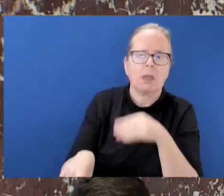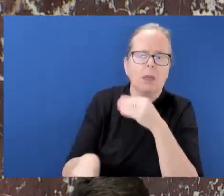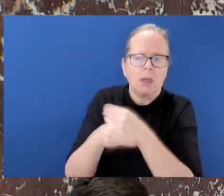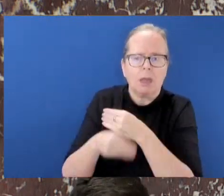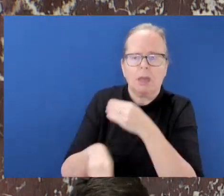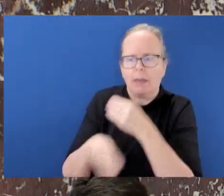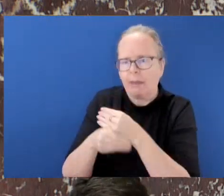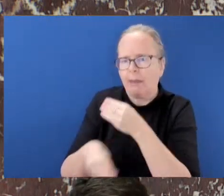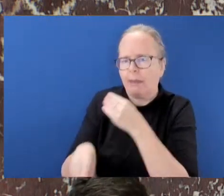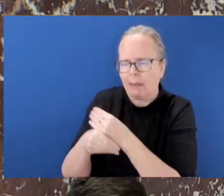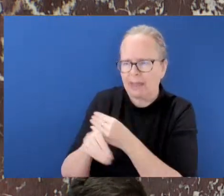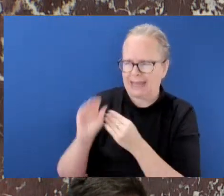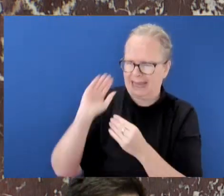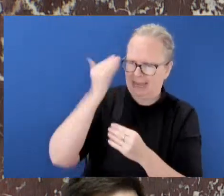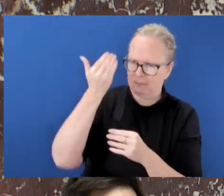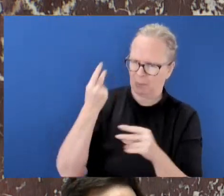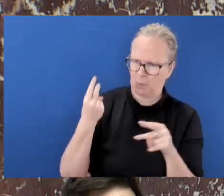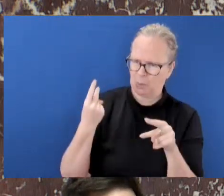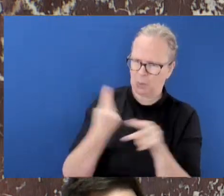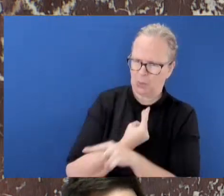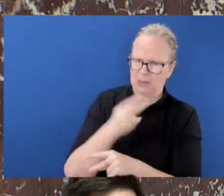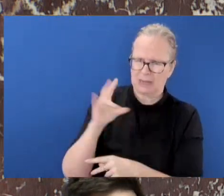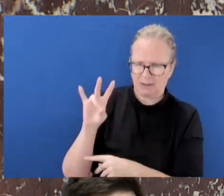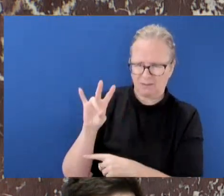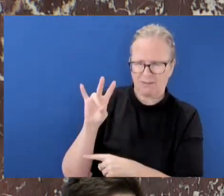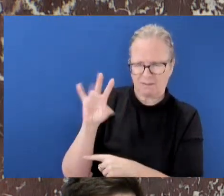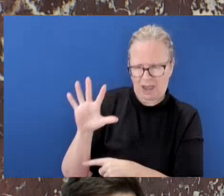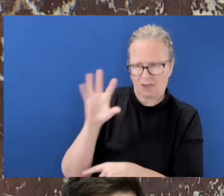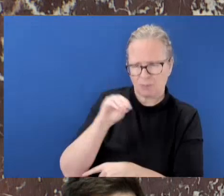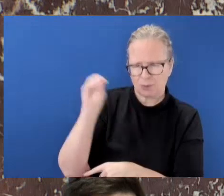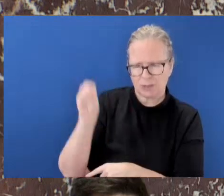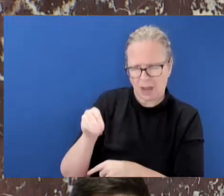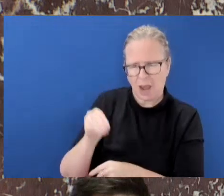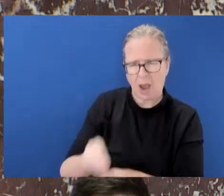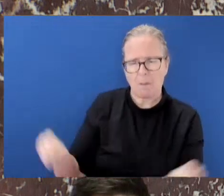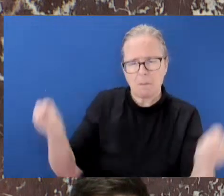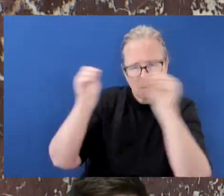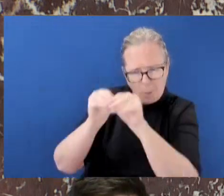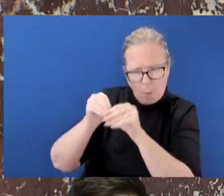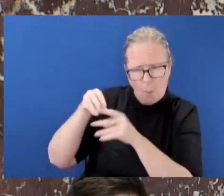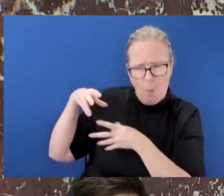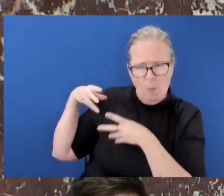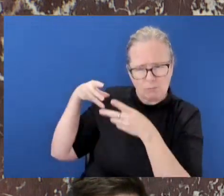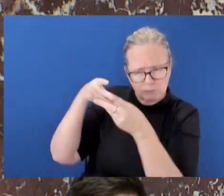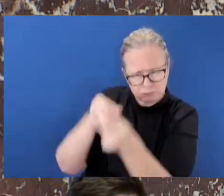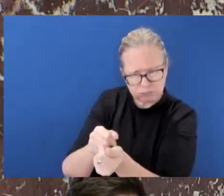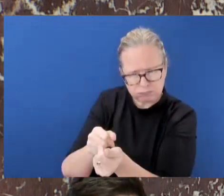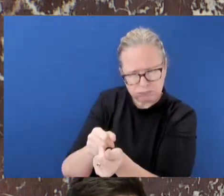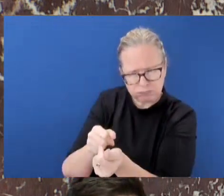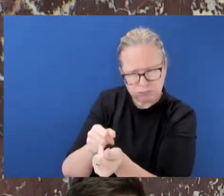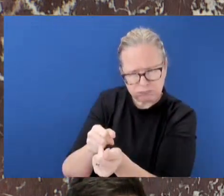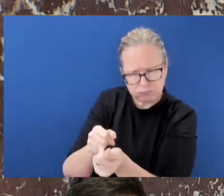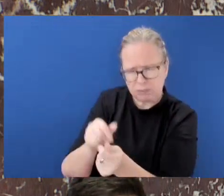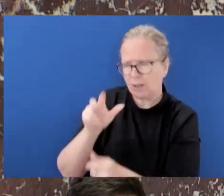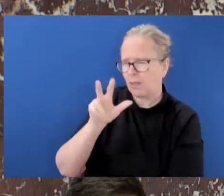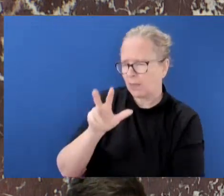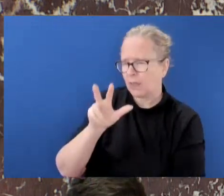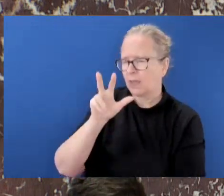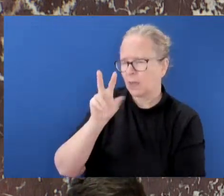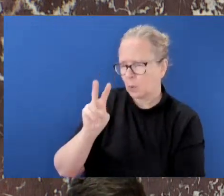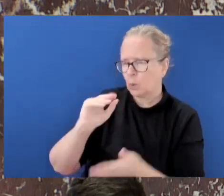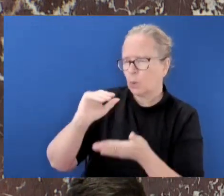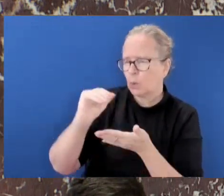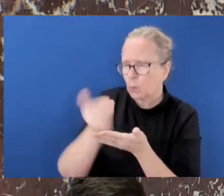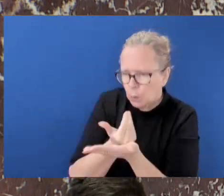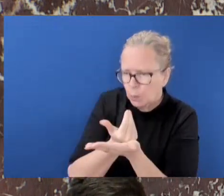75% increase in spending spread over 32 new and increased taxes now, Mr. Speaker, such as their so-called soda tax and